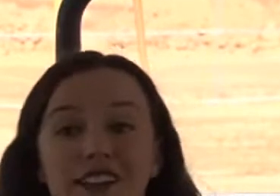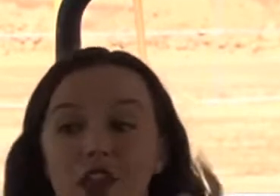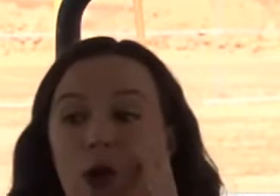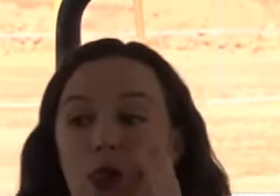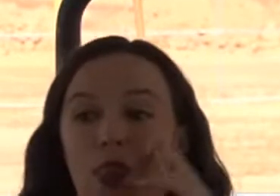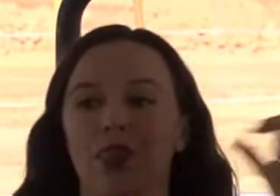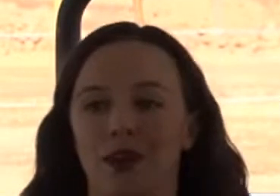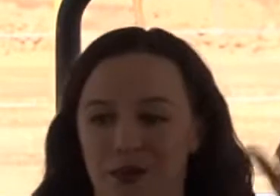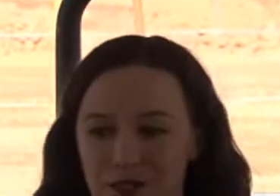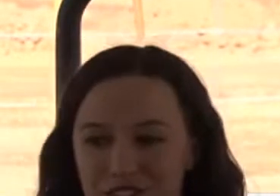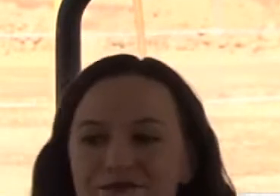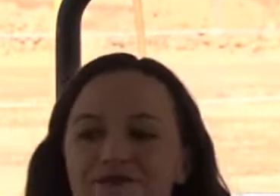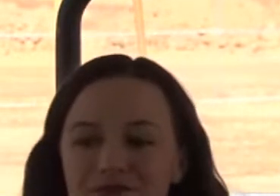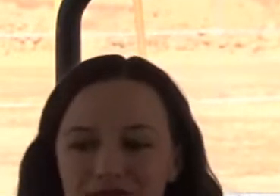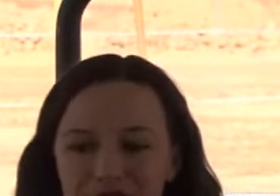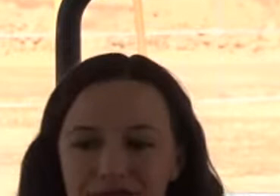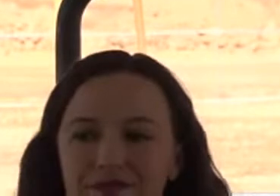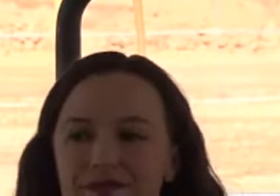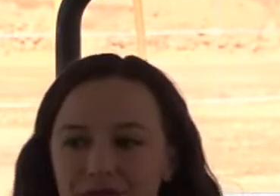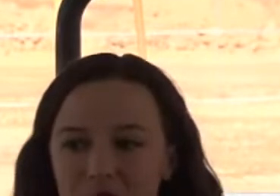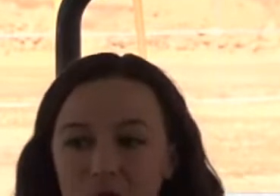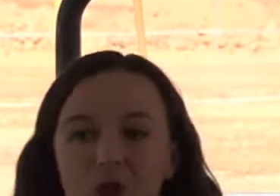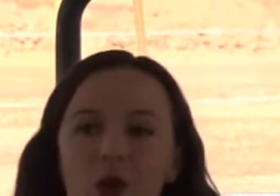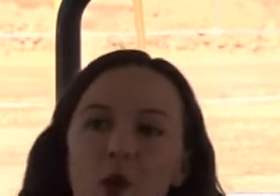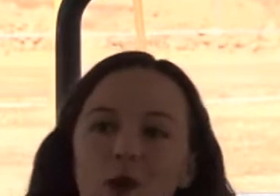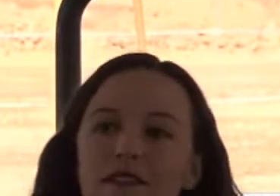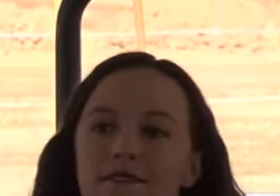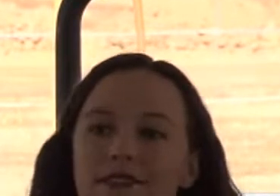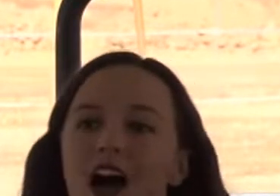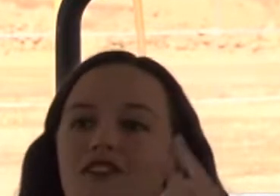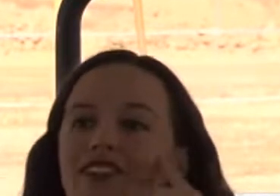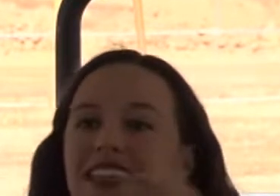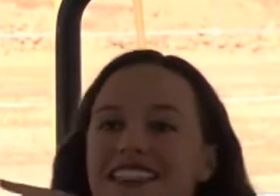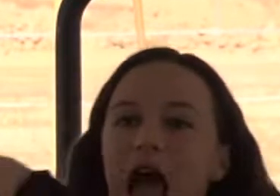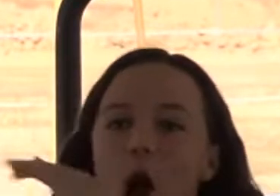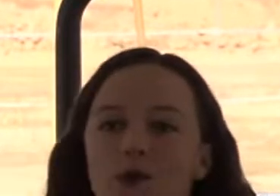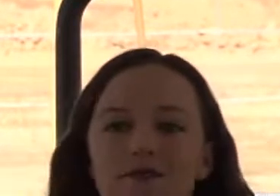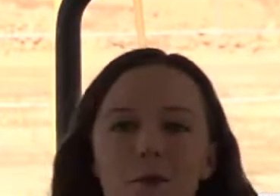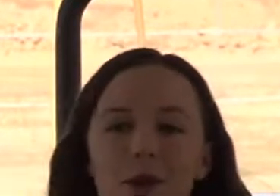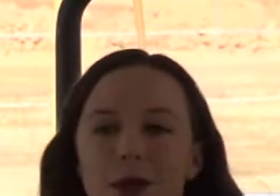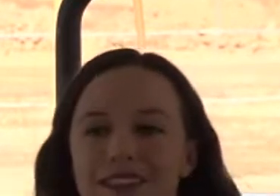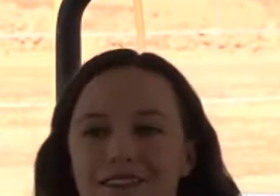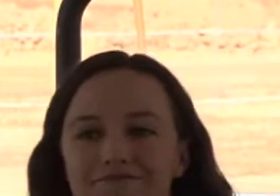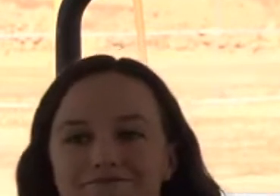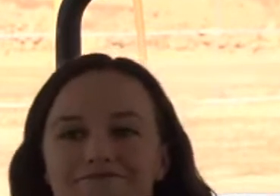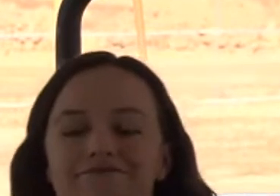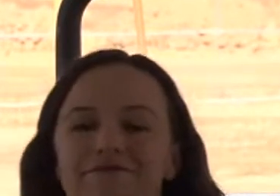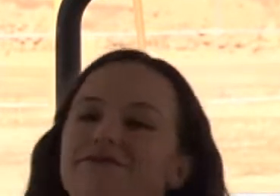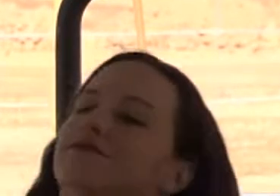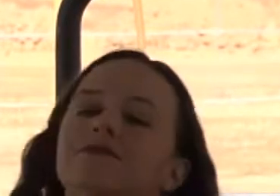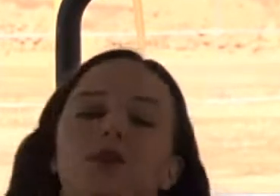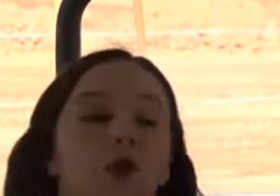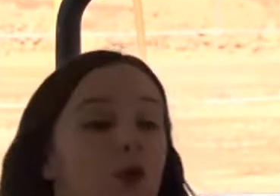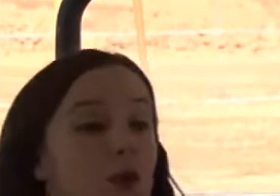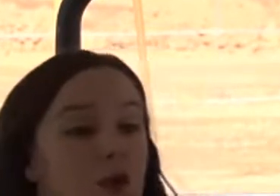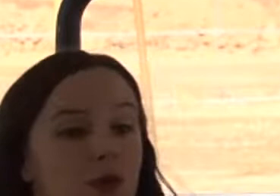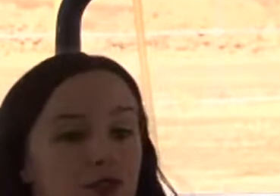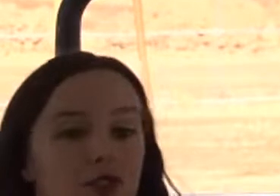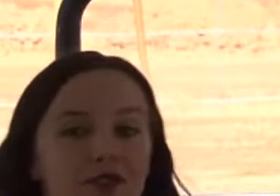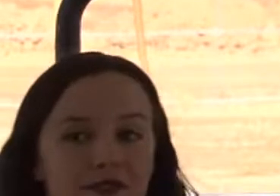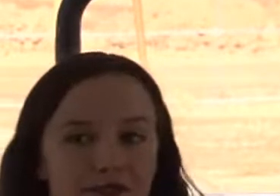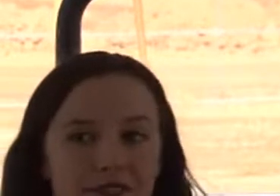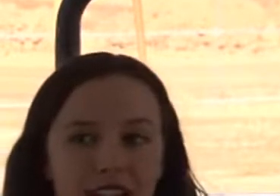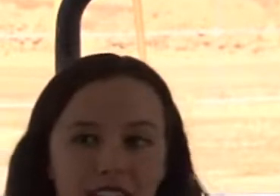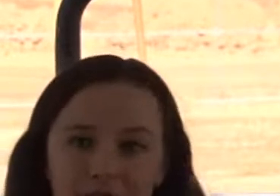louder. But we love the sound of our building being built. To start us off, I